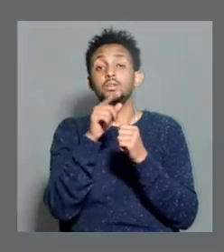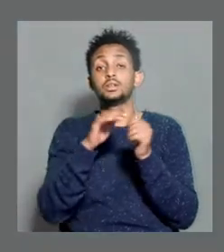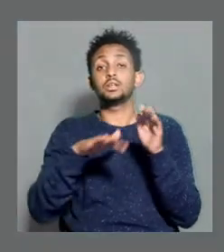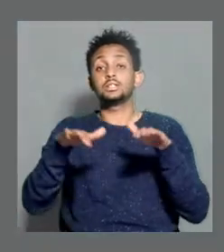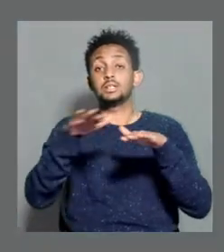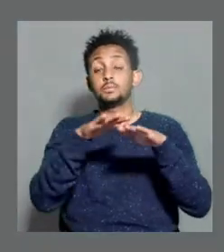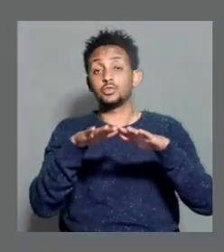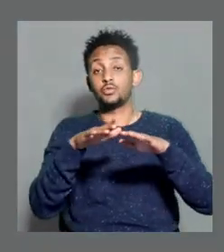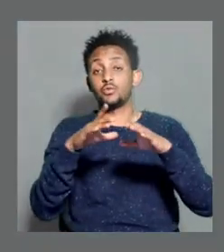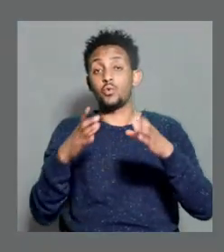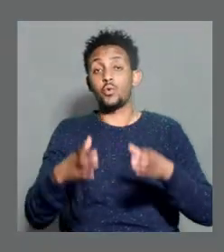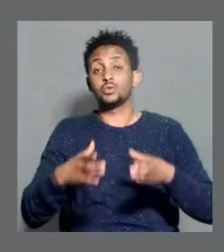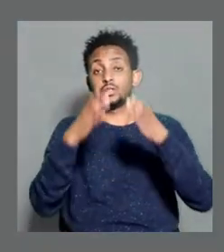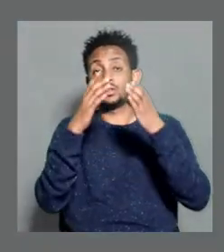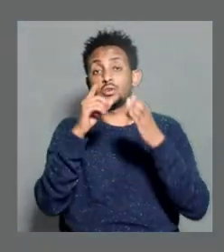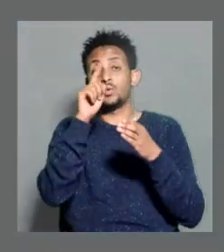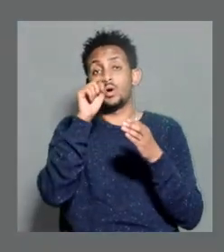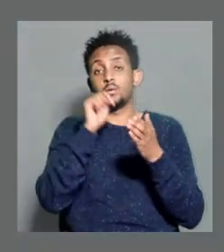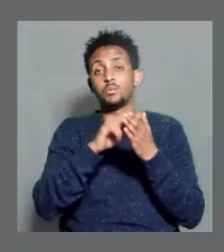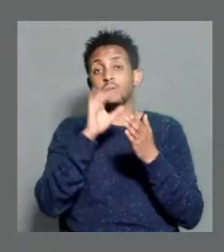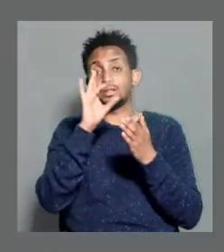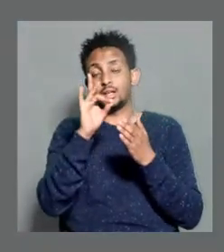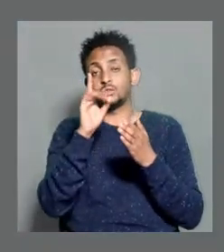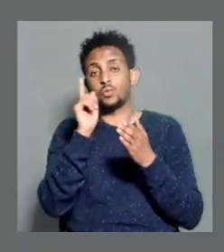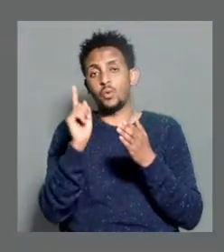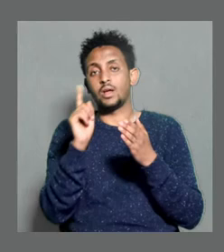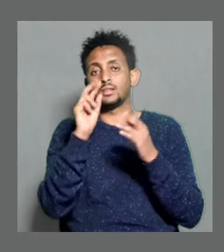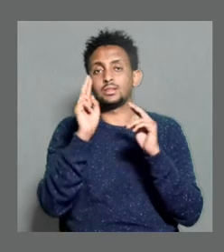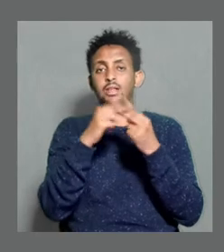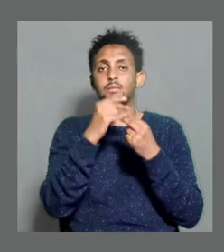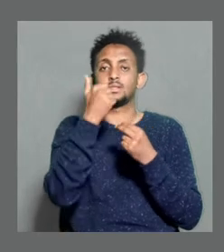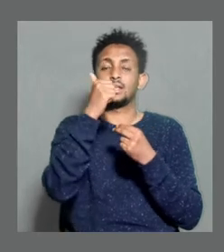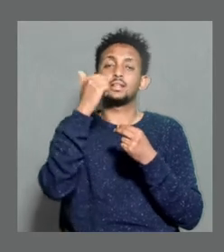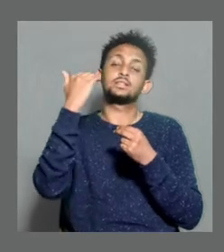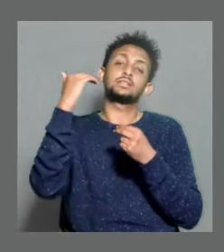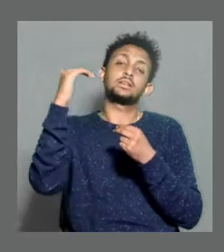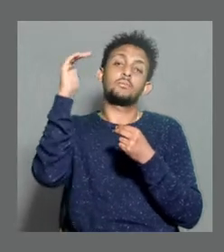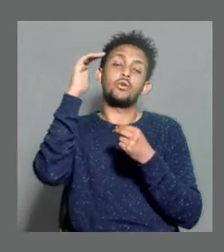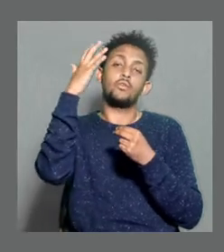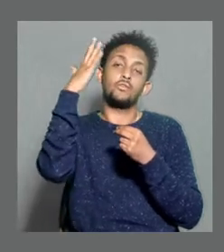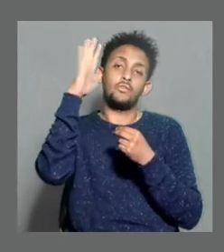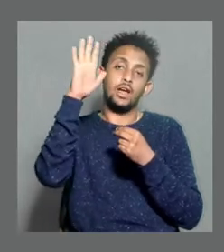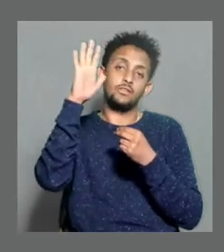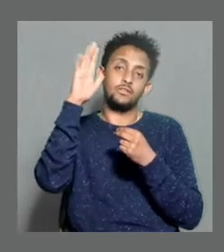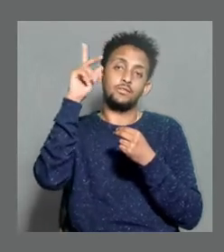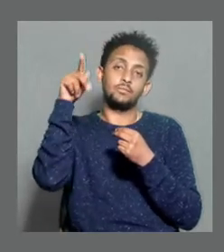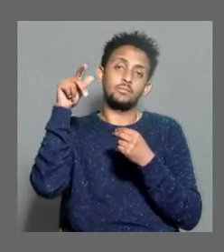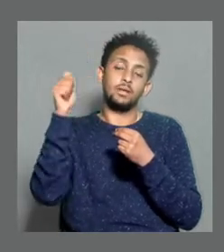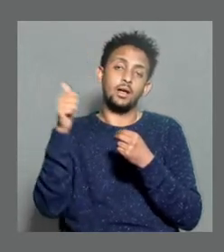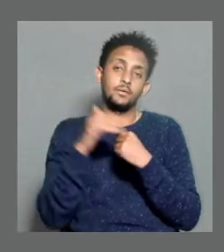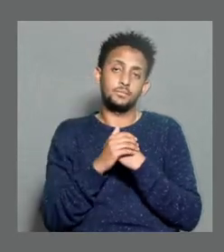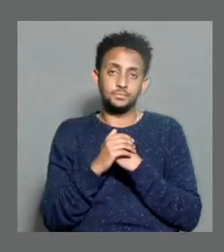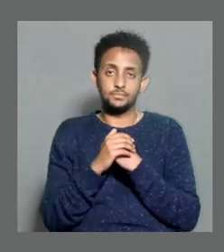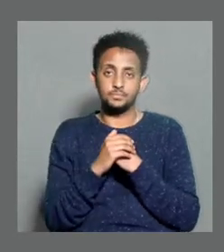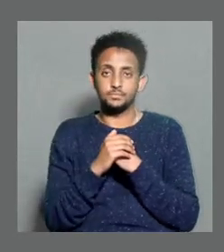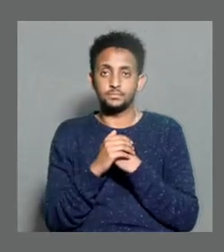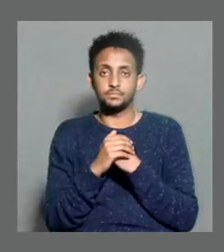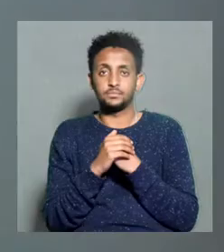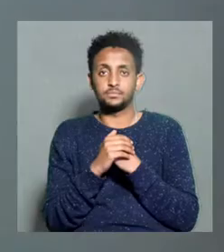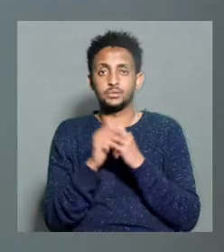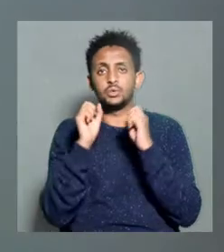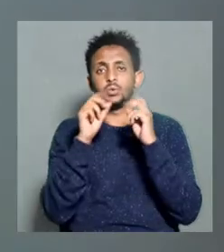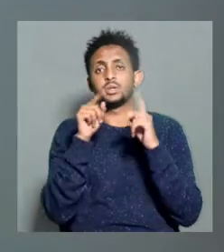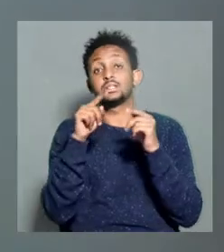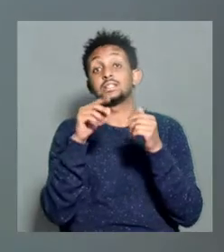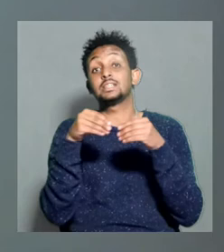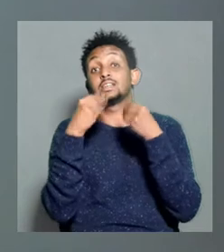base of the container, it says 1.81 times 10 to the power of 5 Pascal. Okay, these